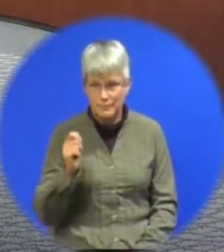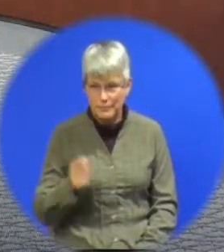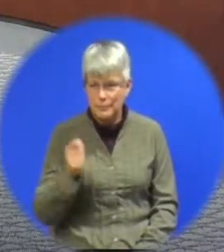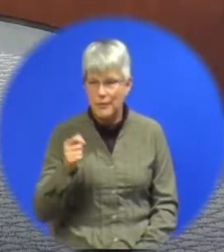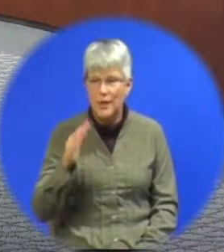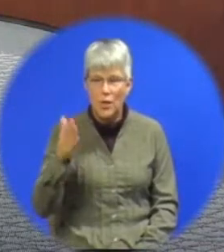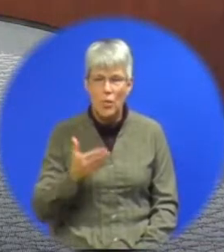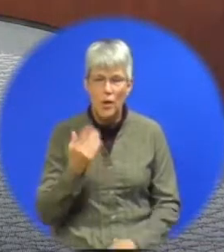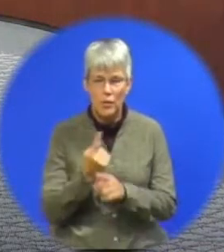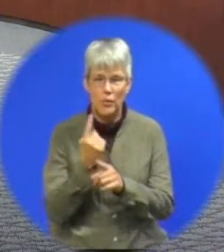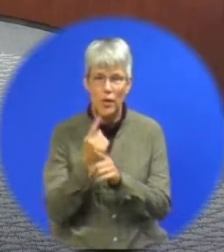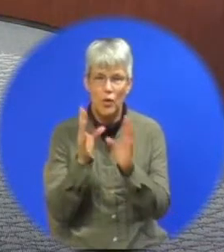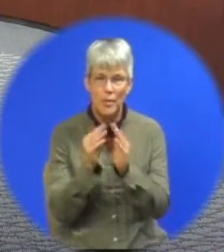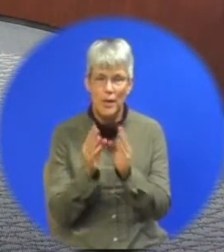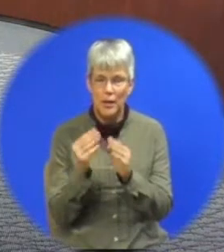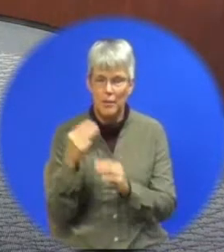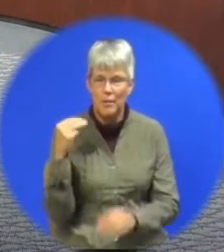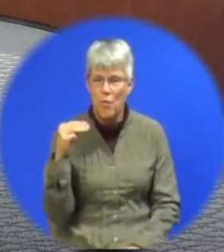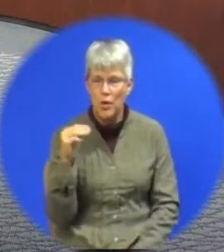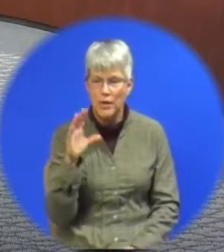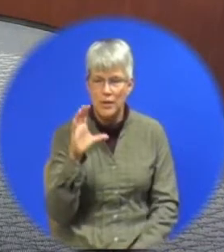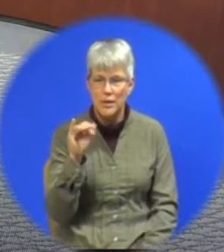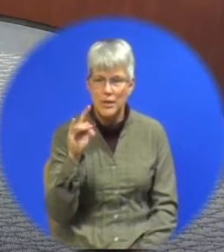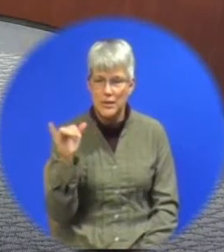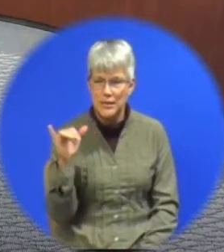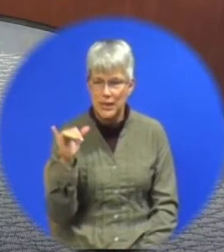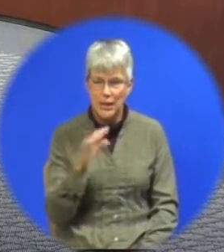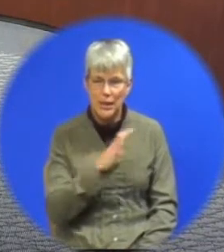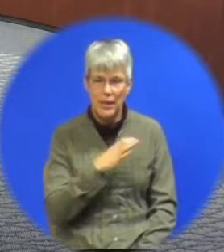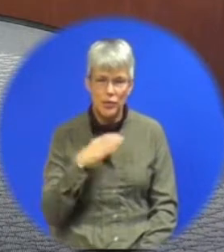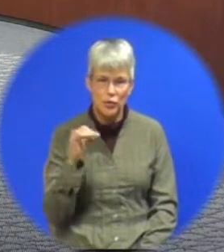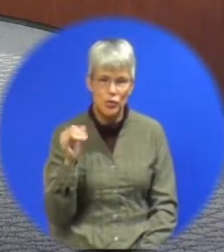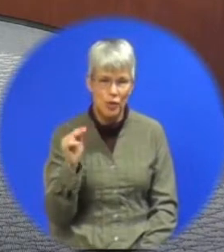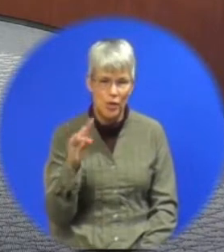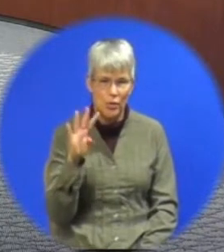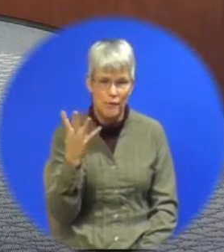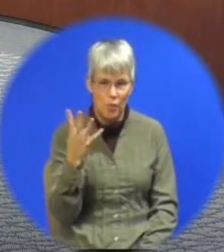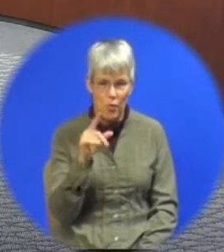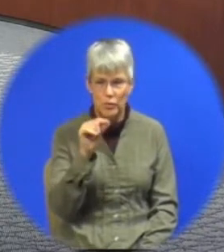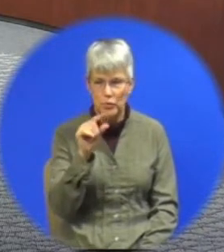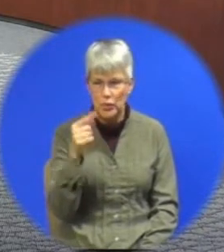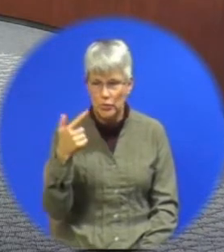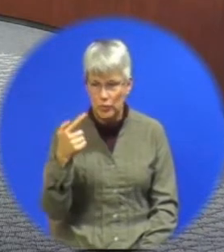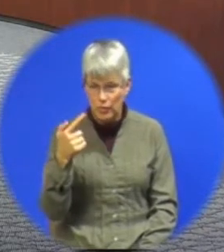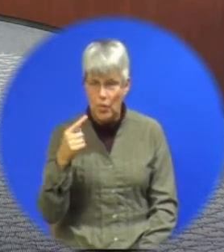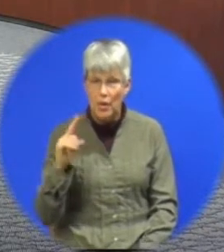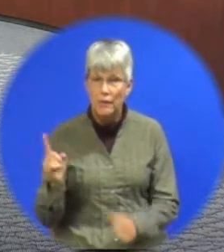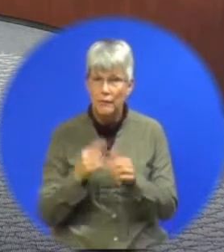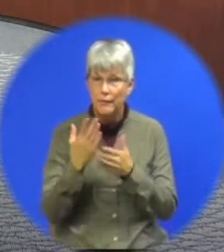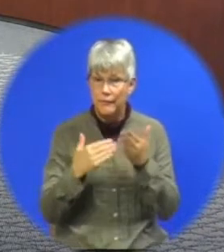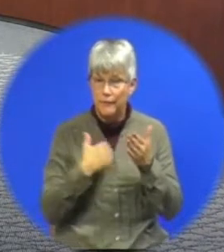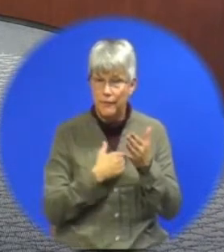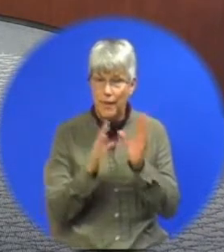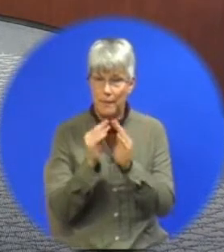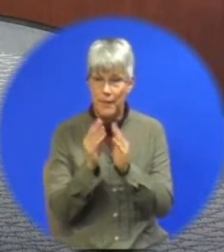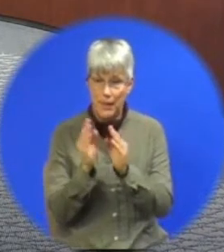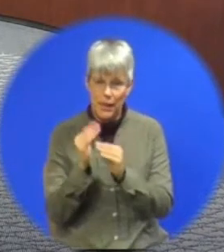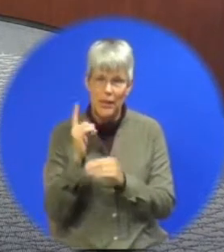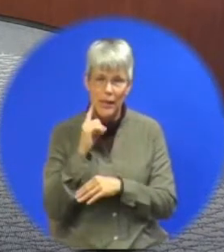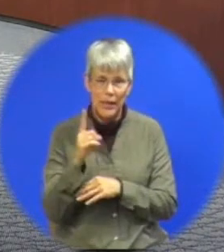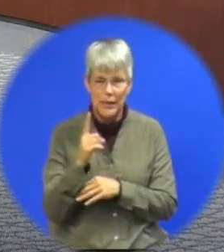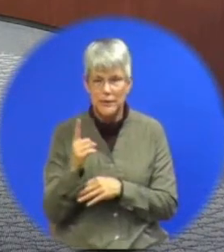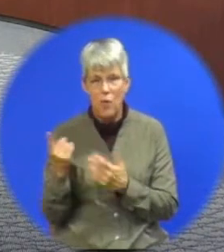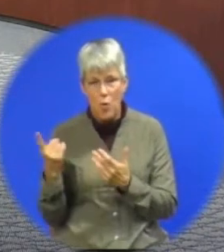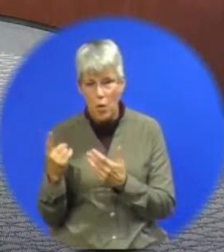Welcome to the regular meeting of the Morganton City Council, January 4th, 2021. The first part of our meeting is usually reserved for comments.